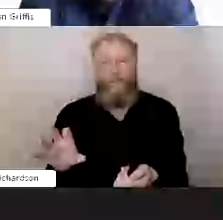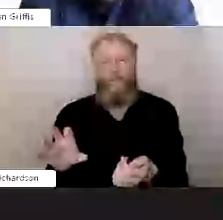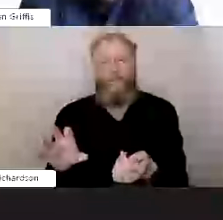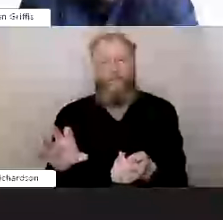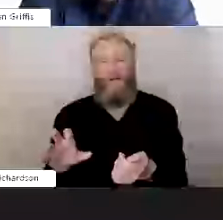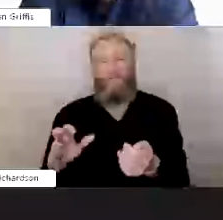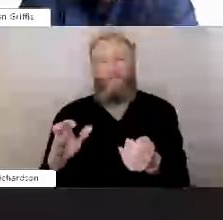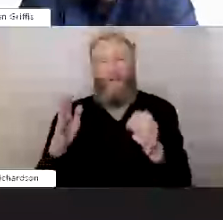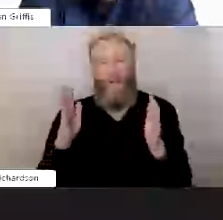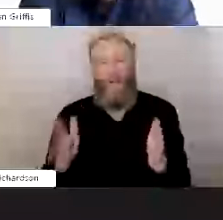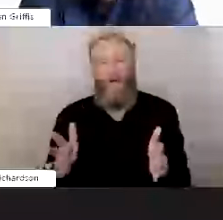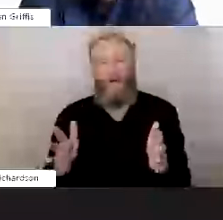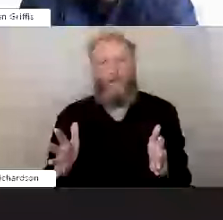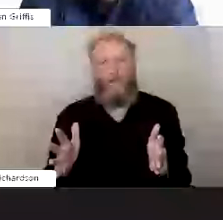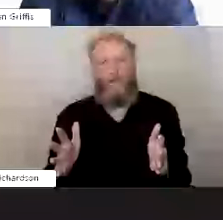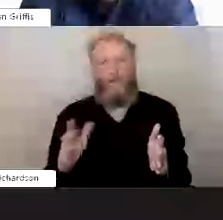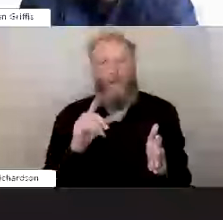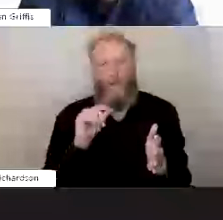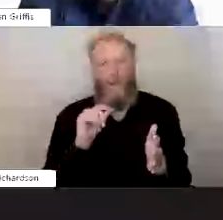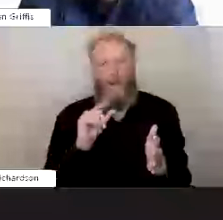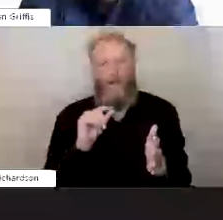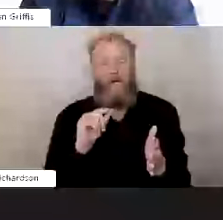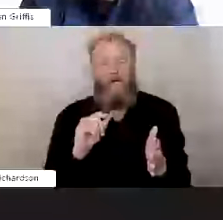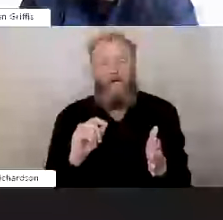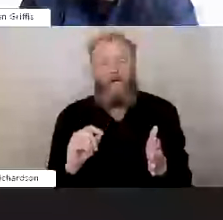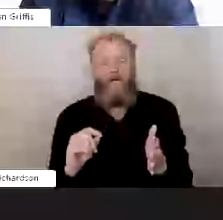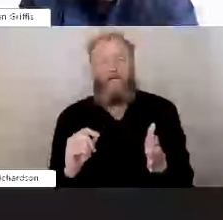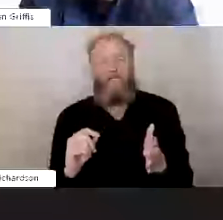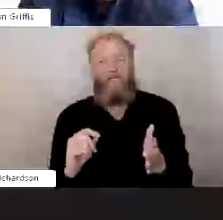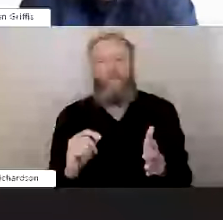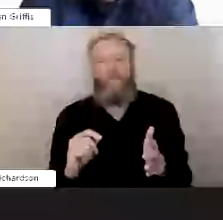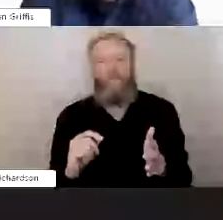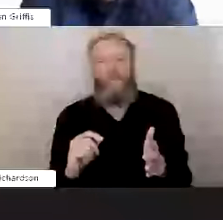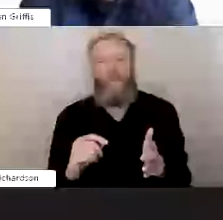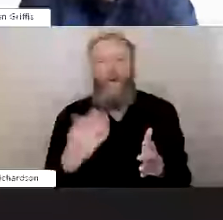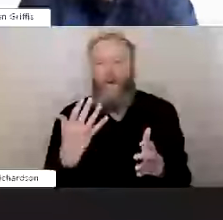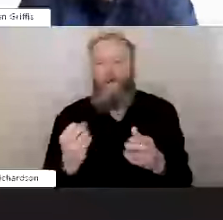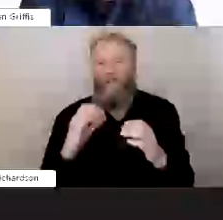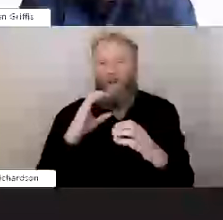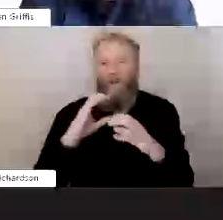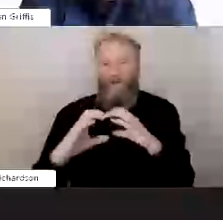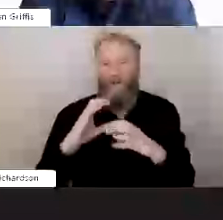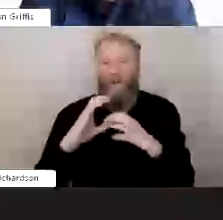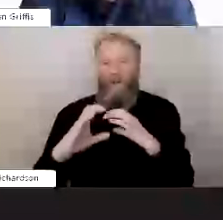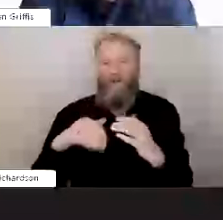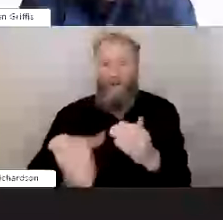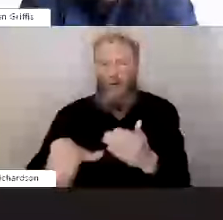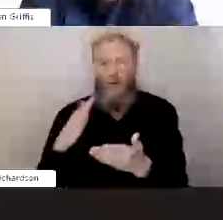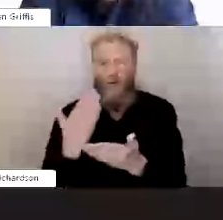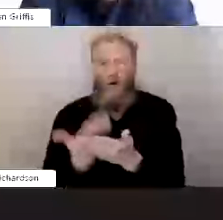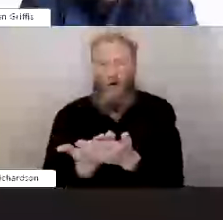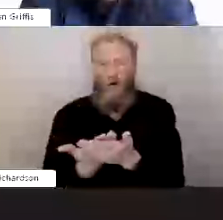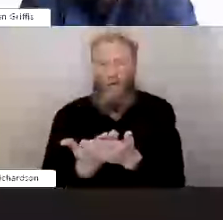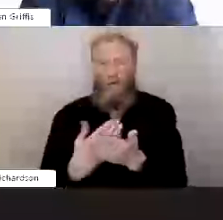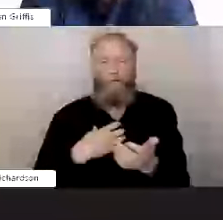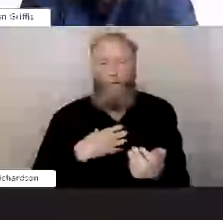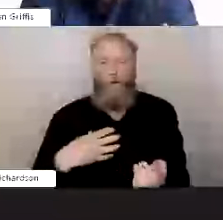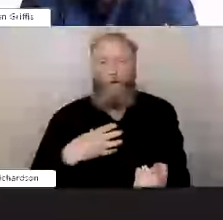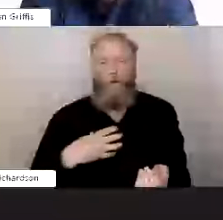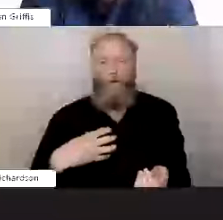extreme. So there are conversations going on more and more. There